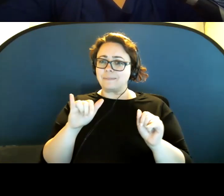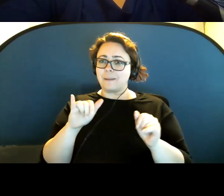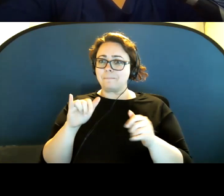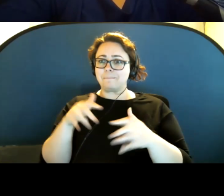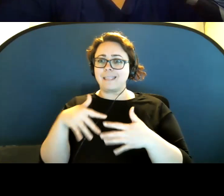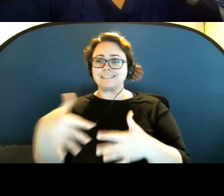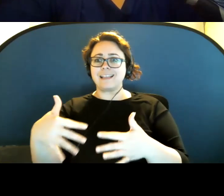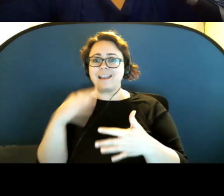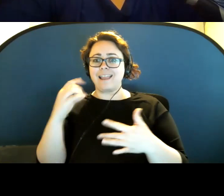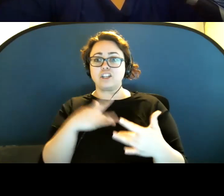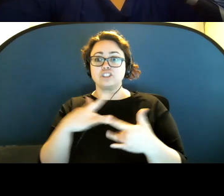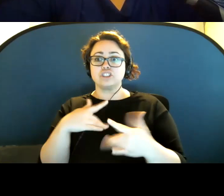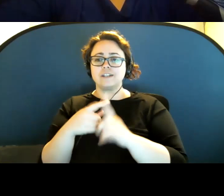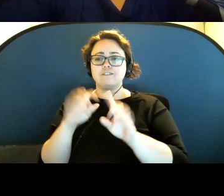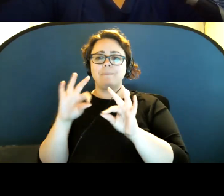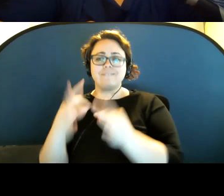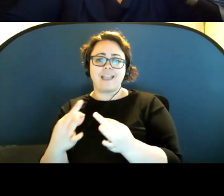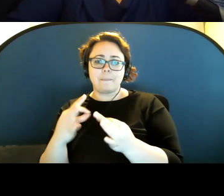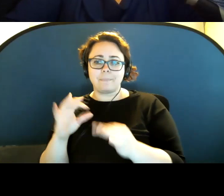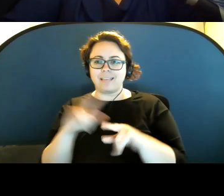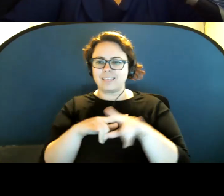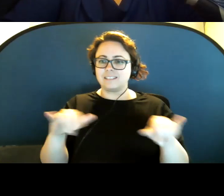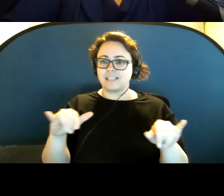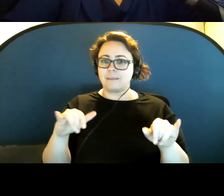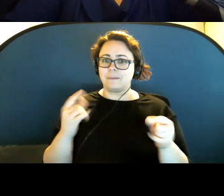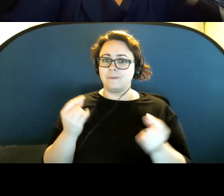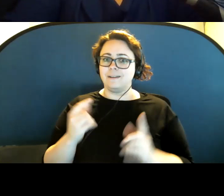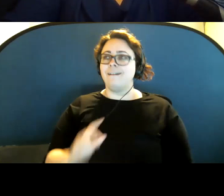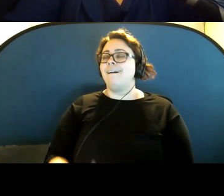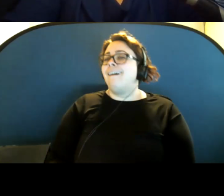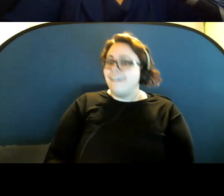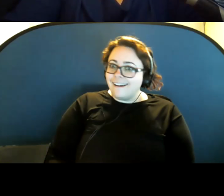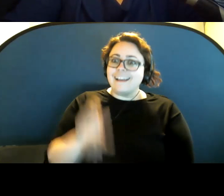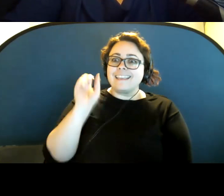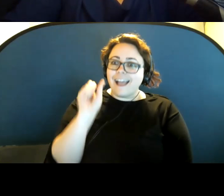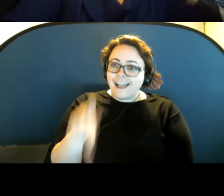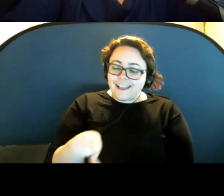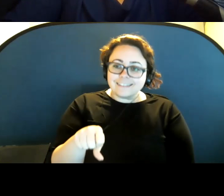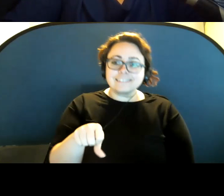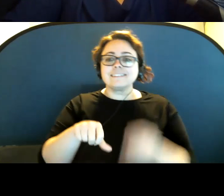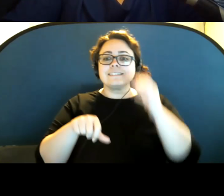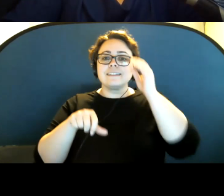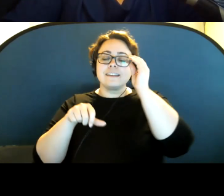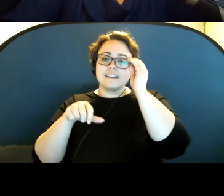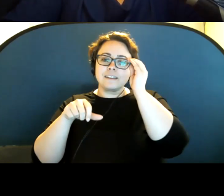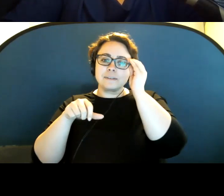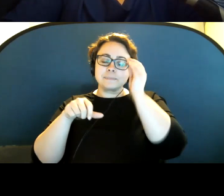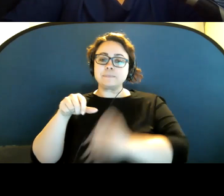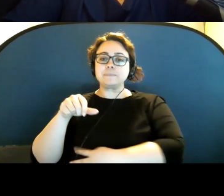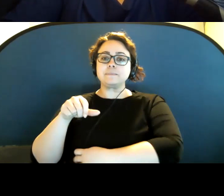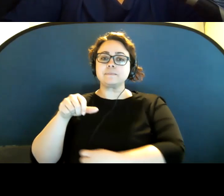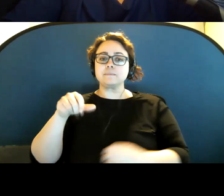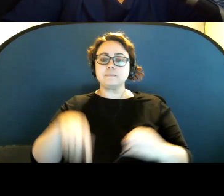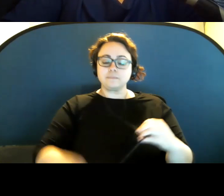and concern that their families are experiencing? Oh my gosh, absolutely. Yeah. I mean, this is a huge issue